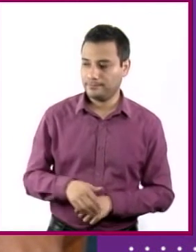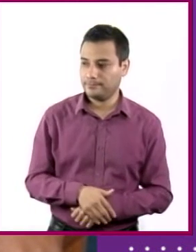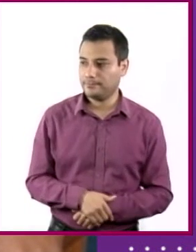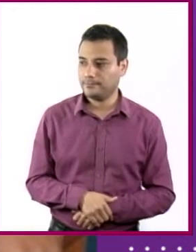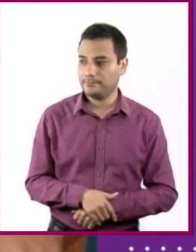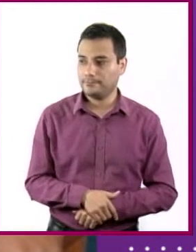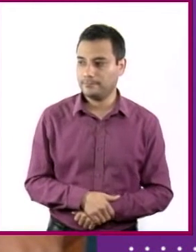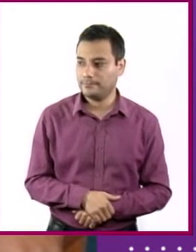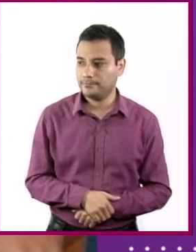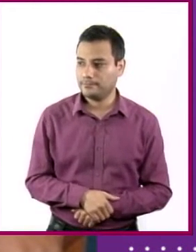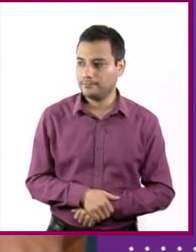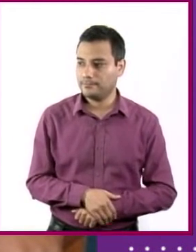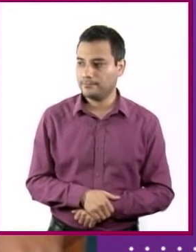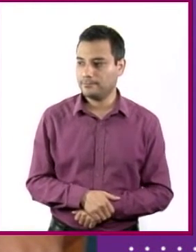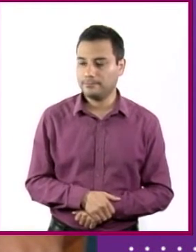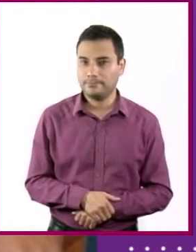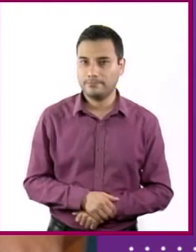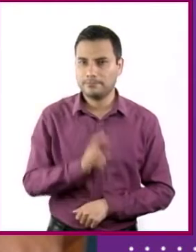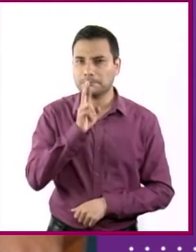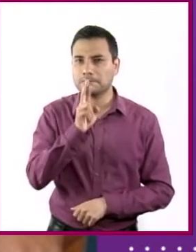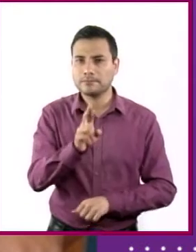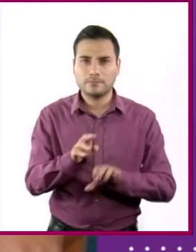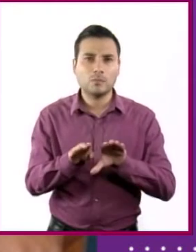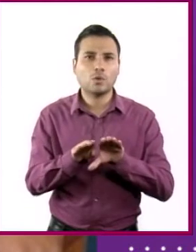mother read when she was 5?